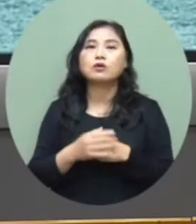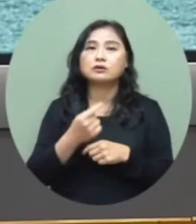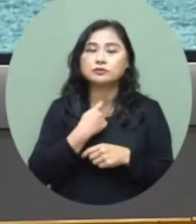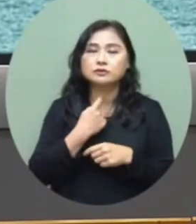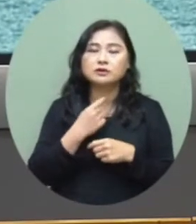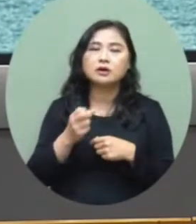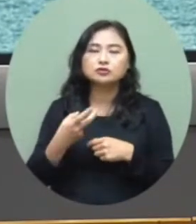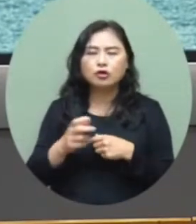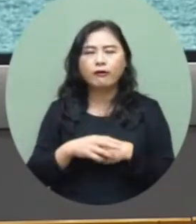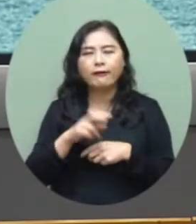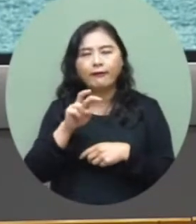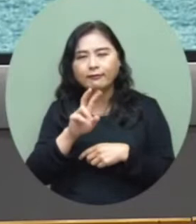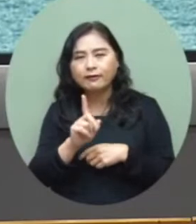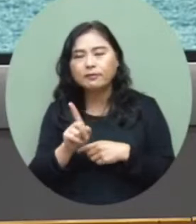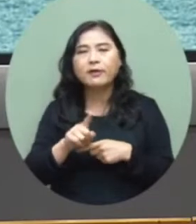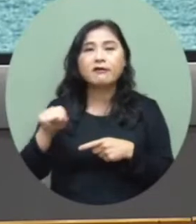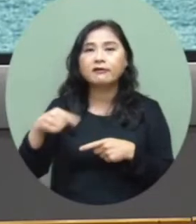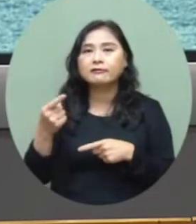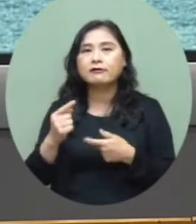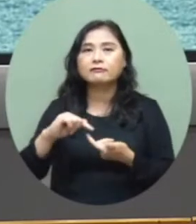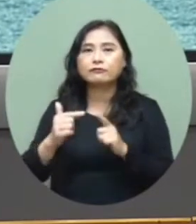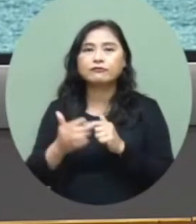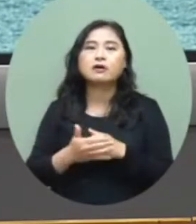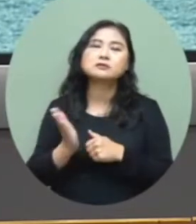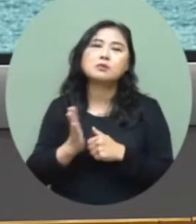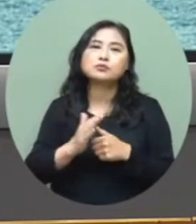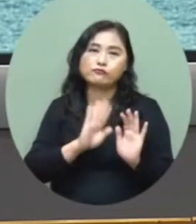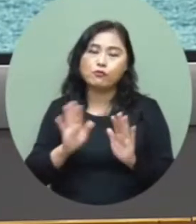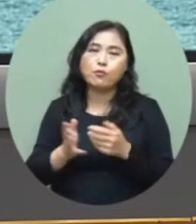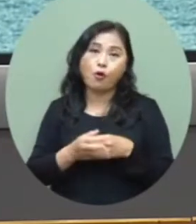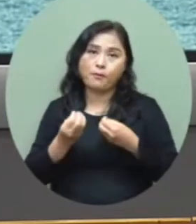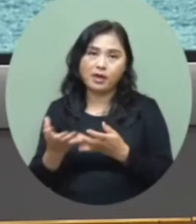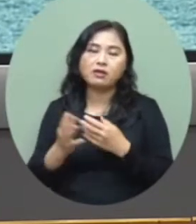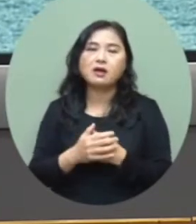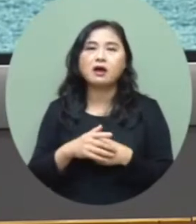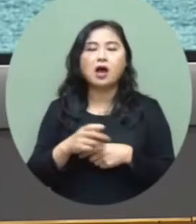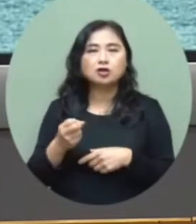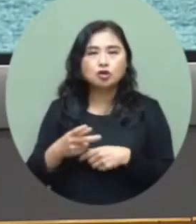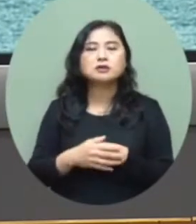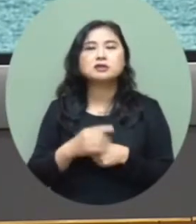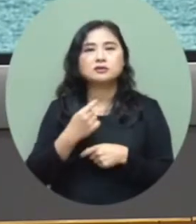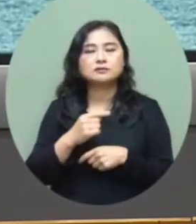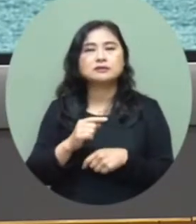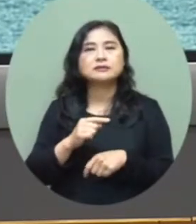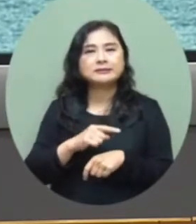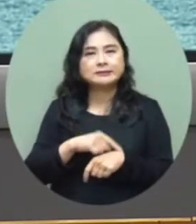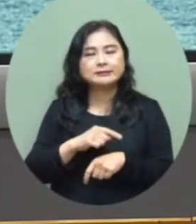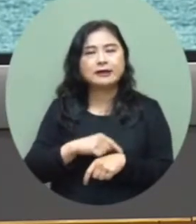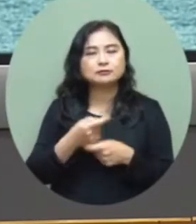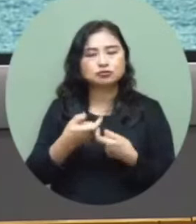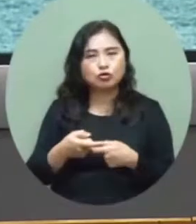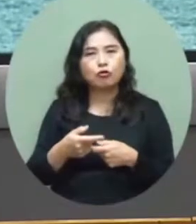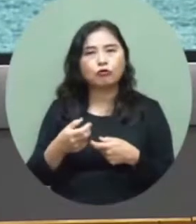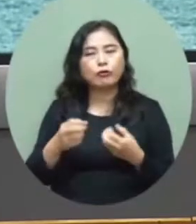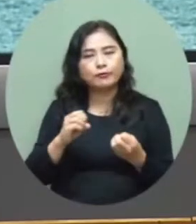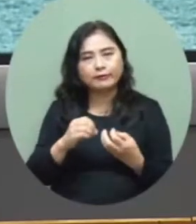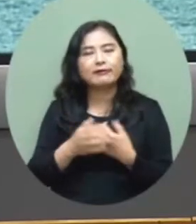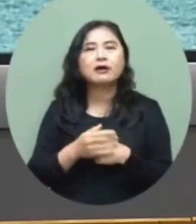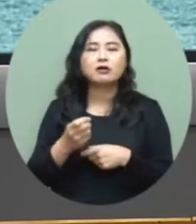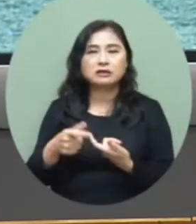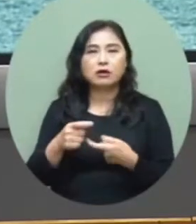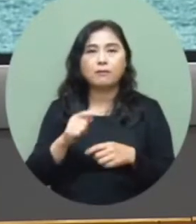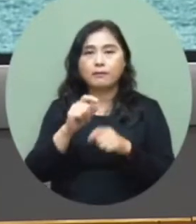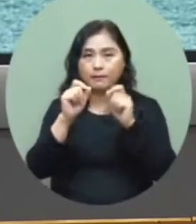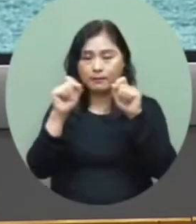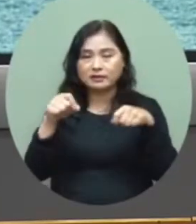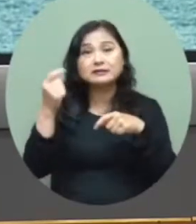would monitor the demand closely to see if there are other avenues available to provide a service. So that would take some time, but then we will